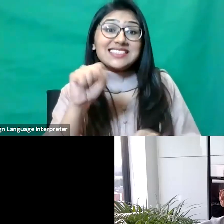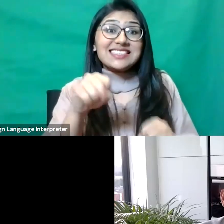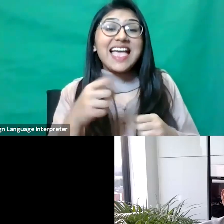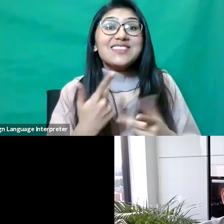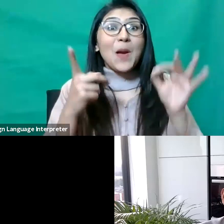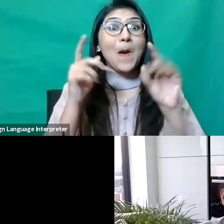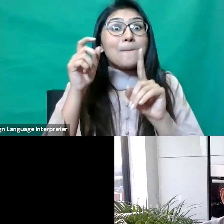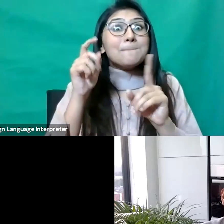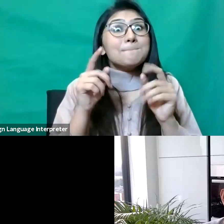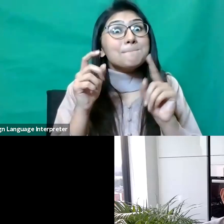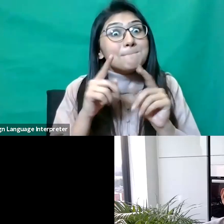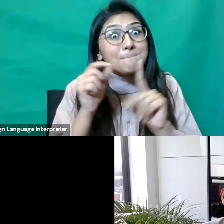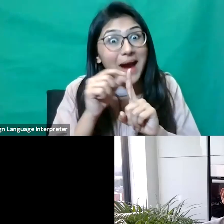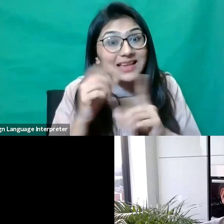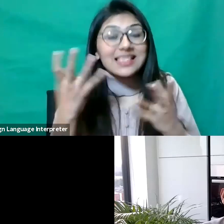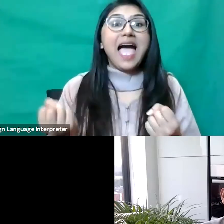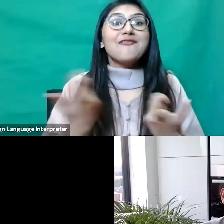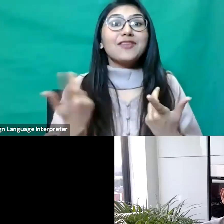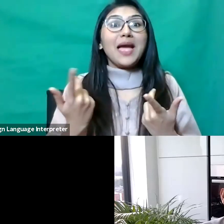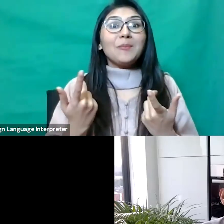Pakistan, because there's just lack of